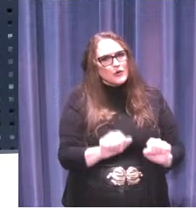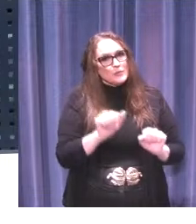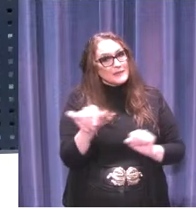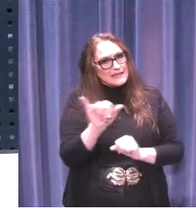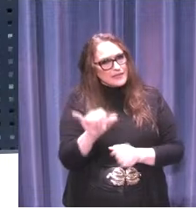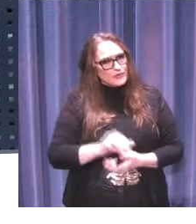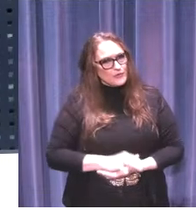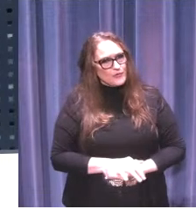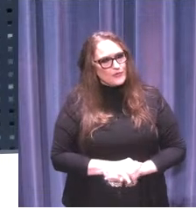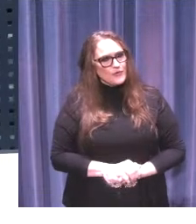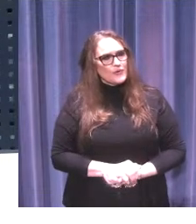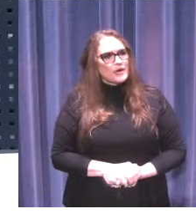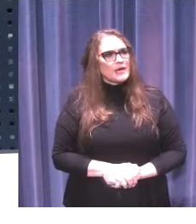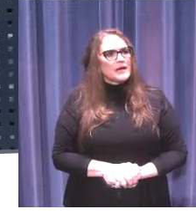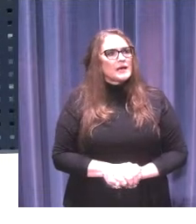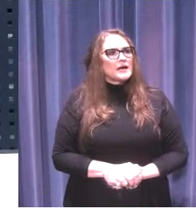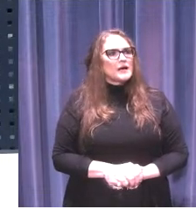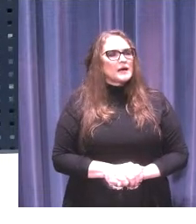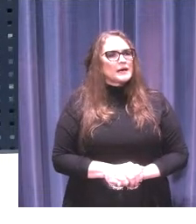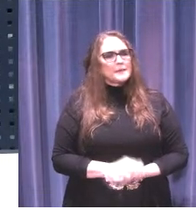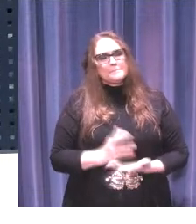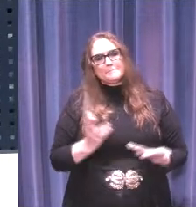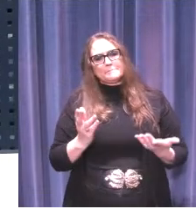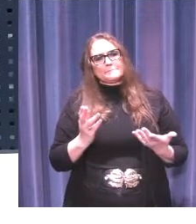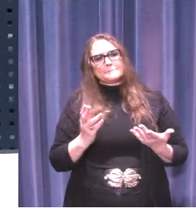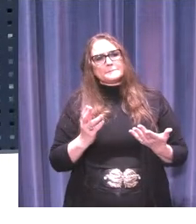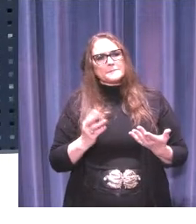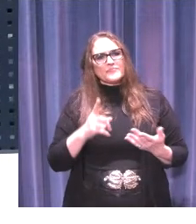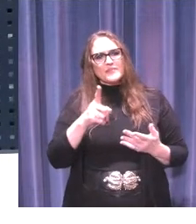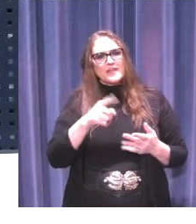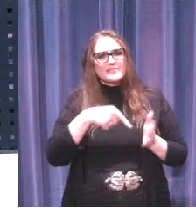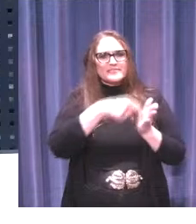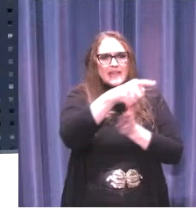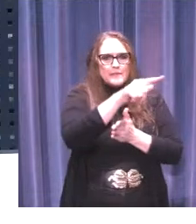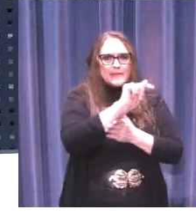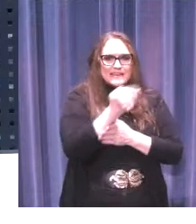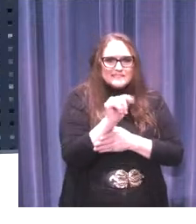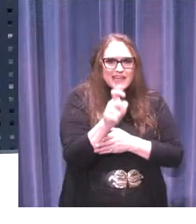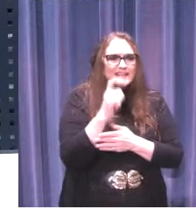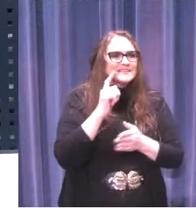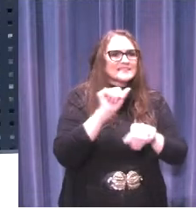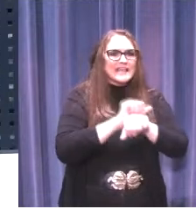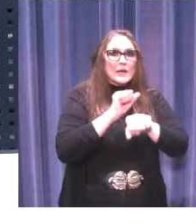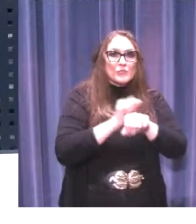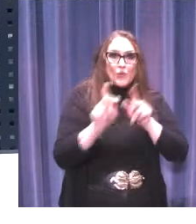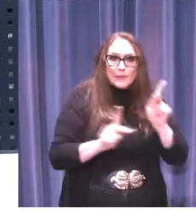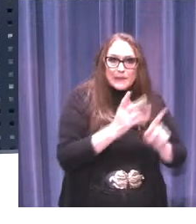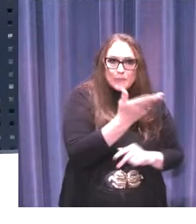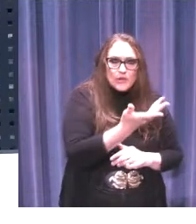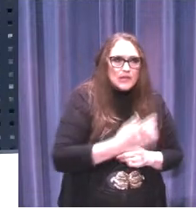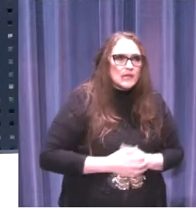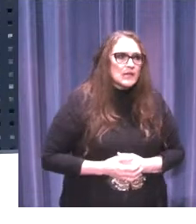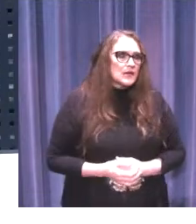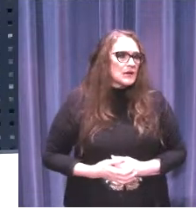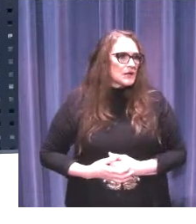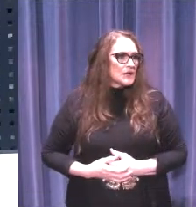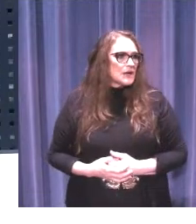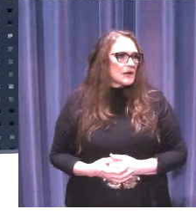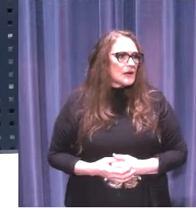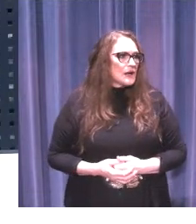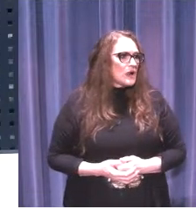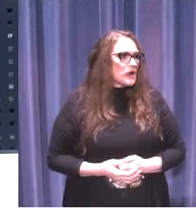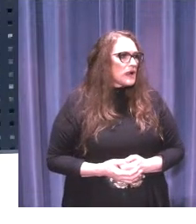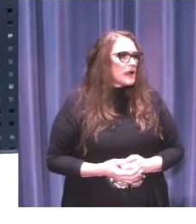either. But I mean, they pay taxes, they employ people, and